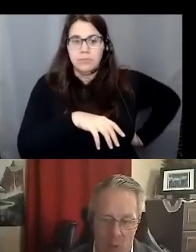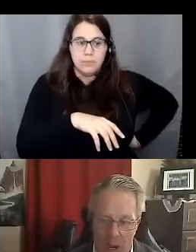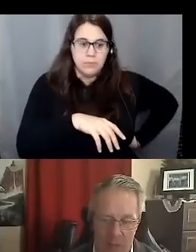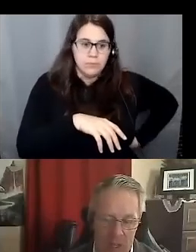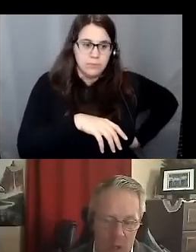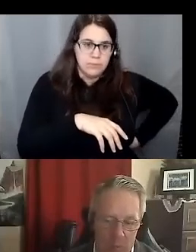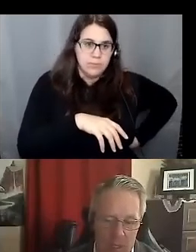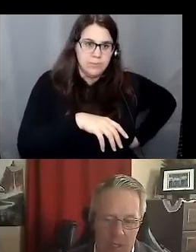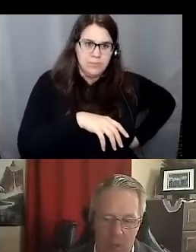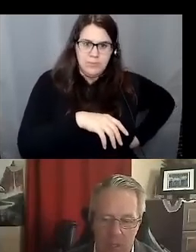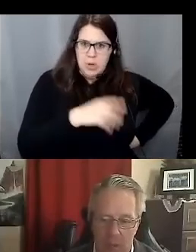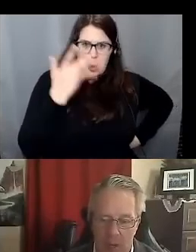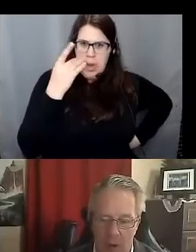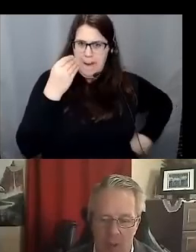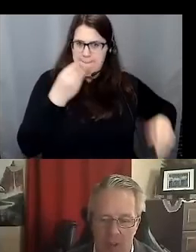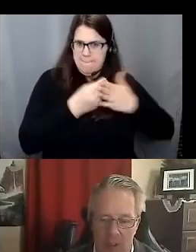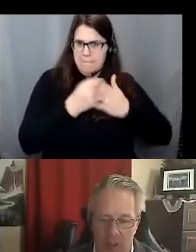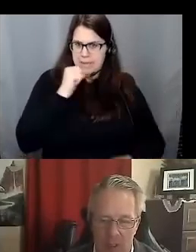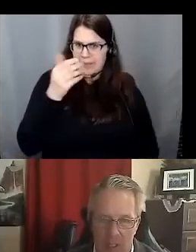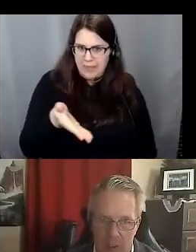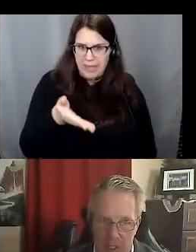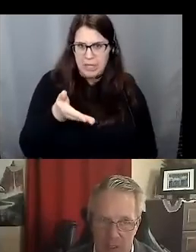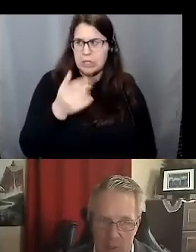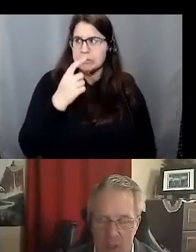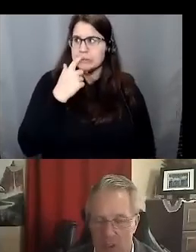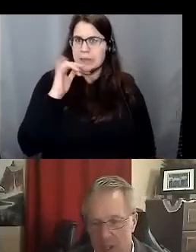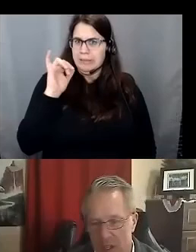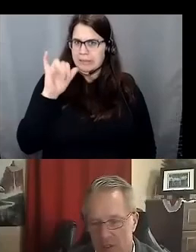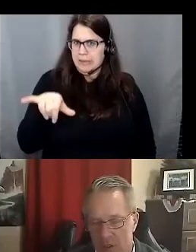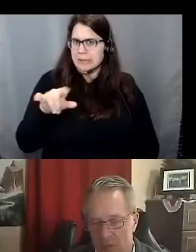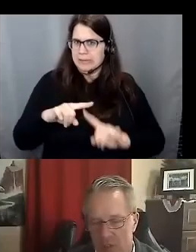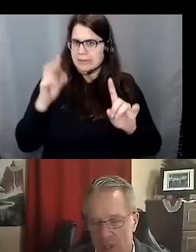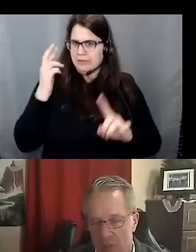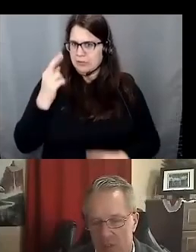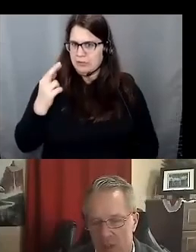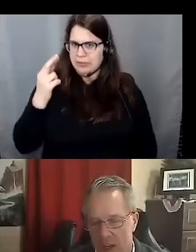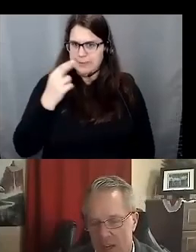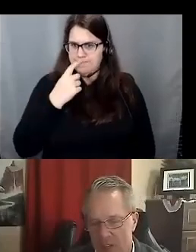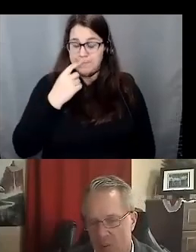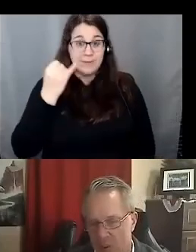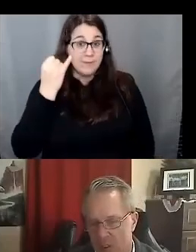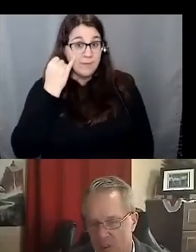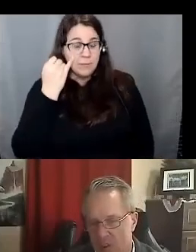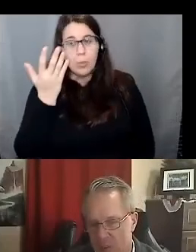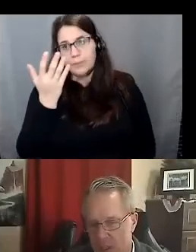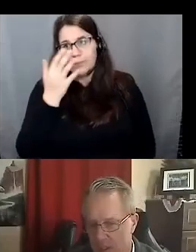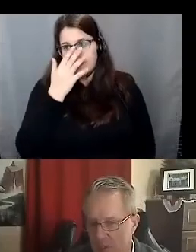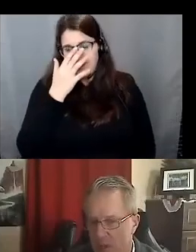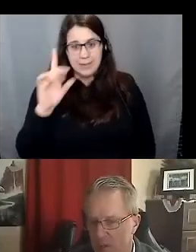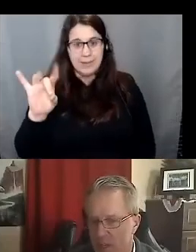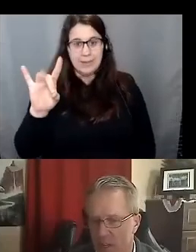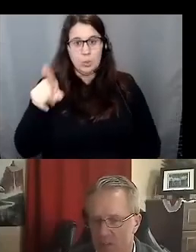Yeah, why the money wouldn't be in would be a whole nother interesting question. I guess if you set up, I'd have to ask the question, did you set up